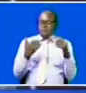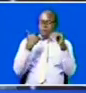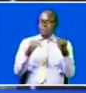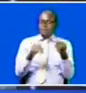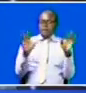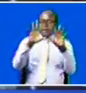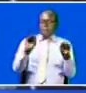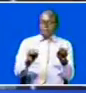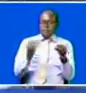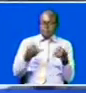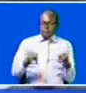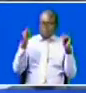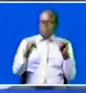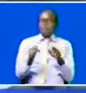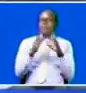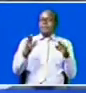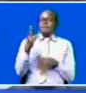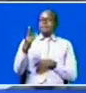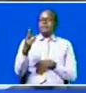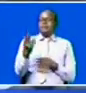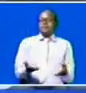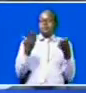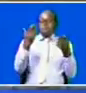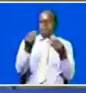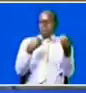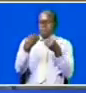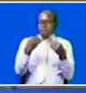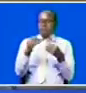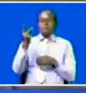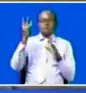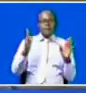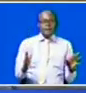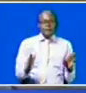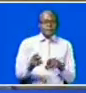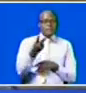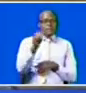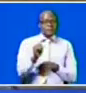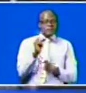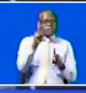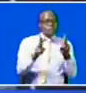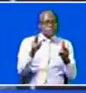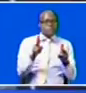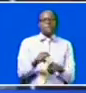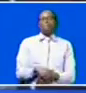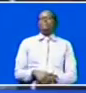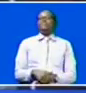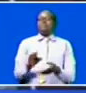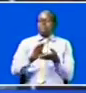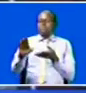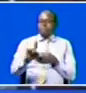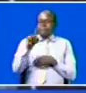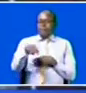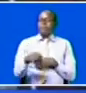to implement the Big Four plan. To enhance food security and nutrition for all Kenyans by the year 2022. I have allocated